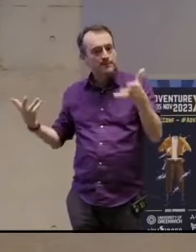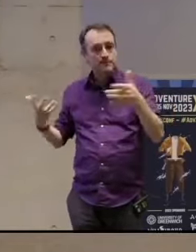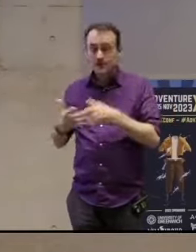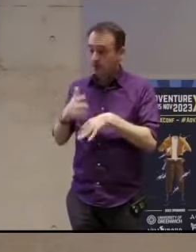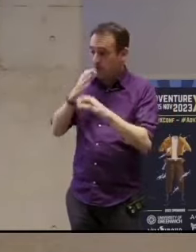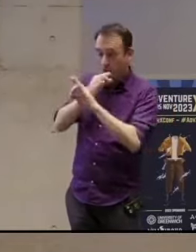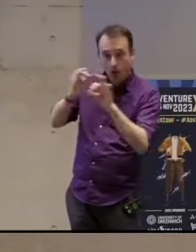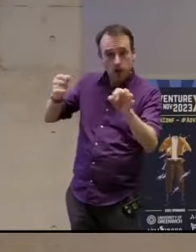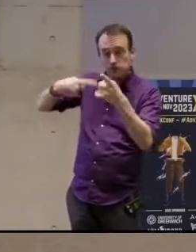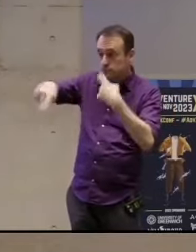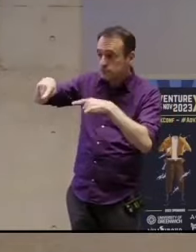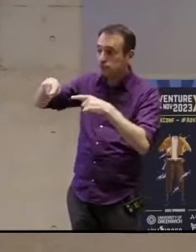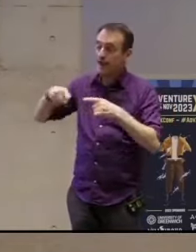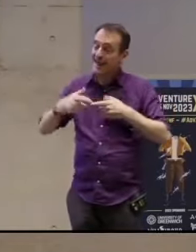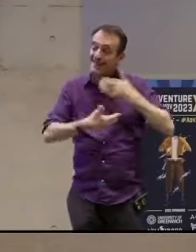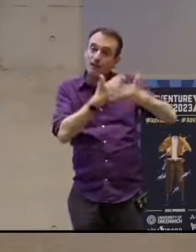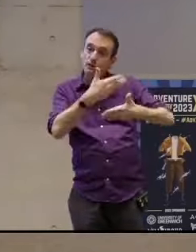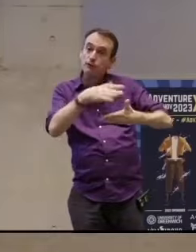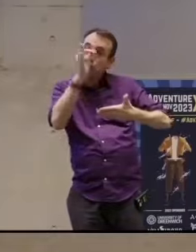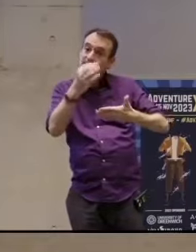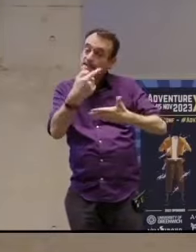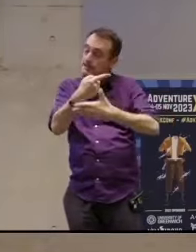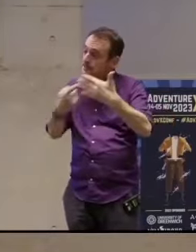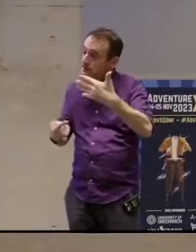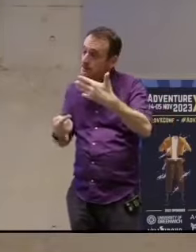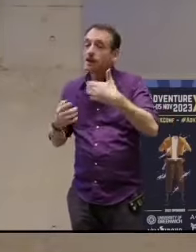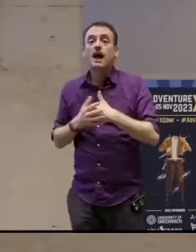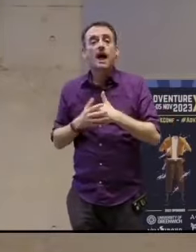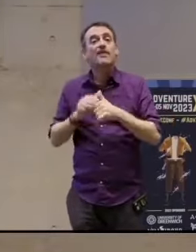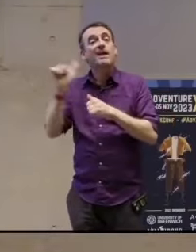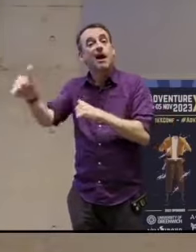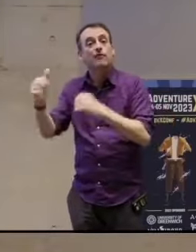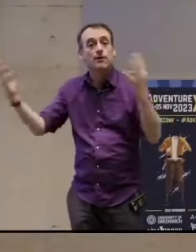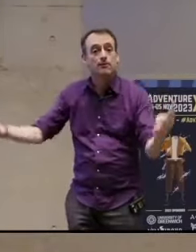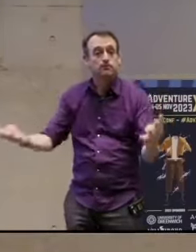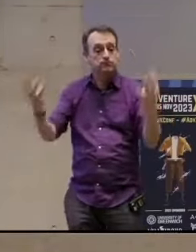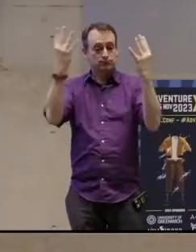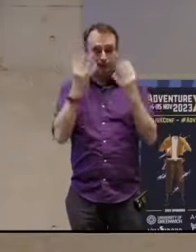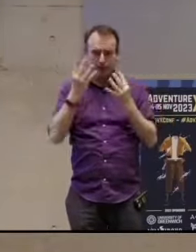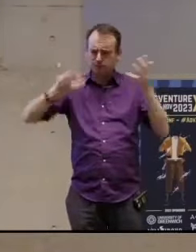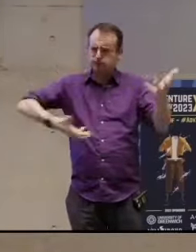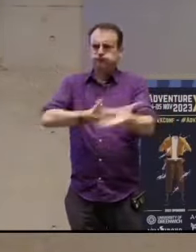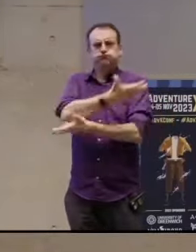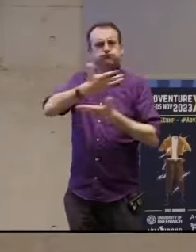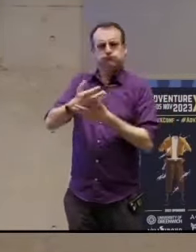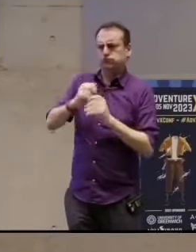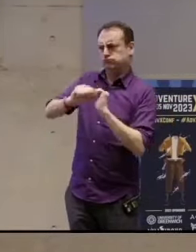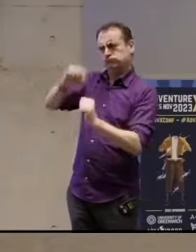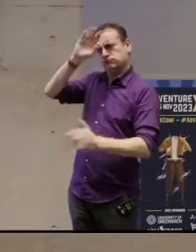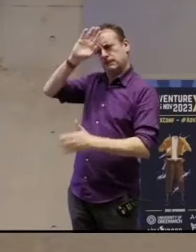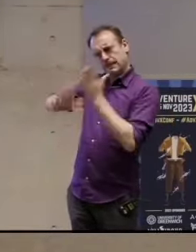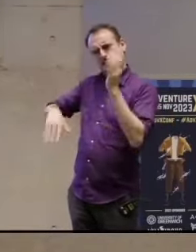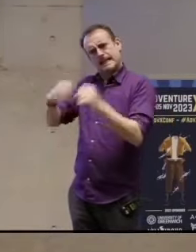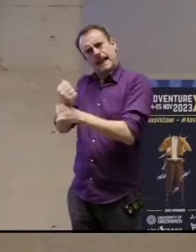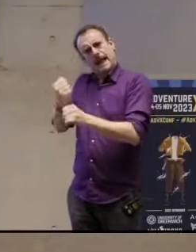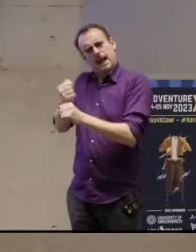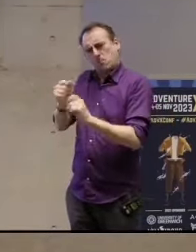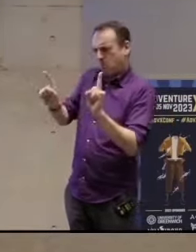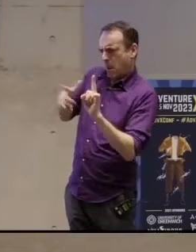the choices, the narrative choices. And then we came back together in the room to discuss their experience of the game and their